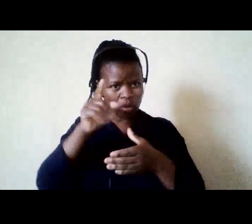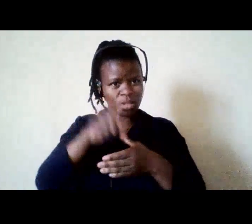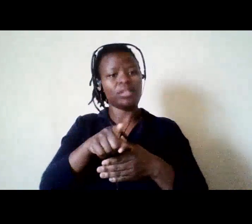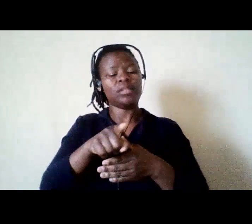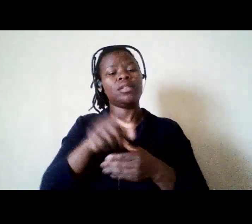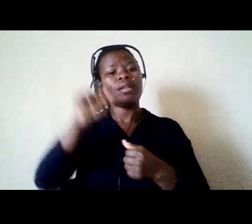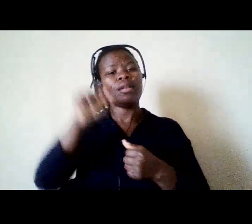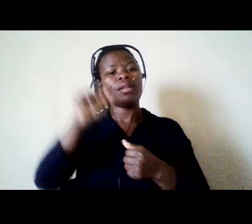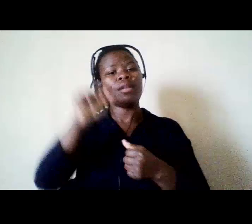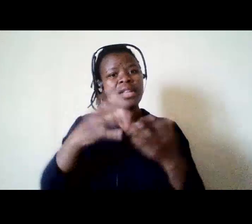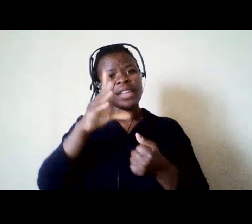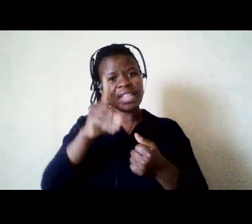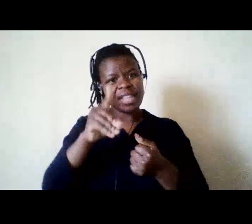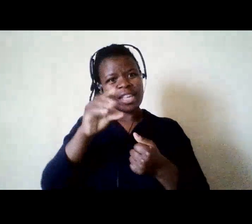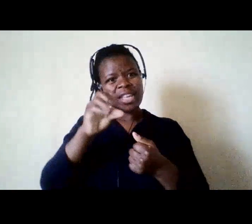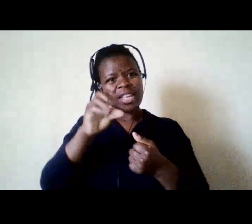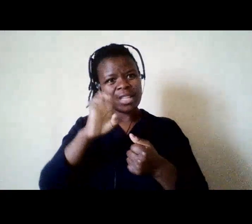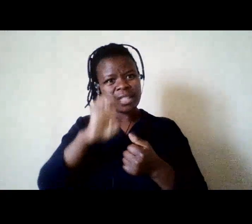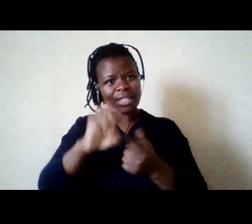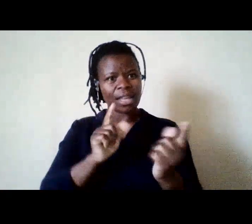course. If by the end